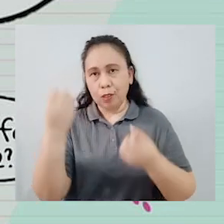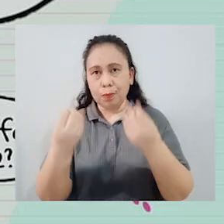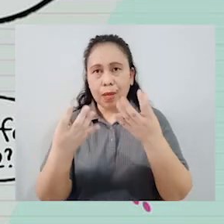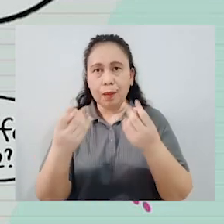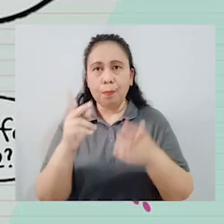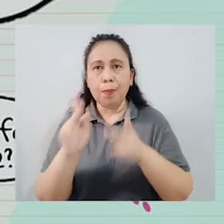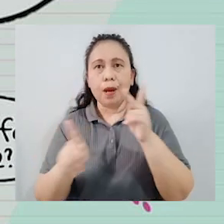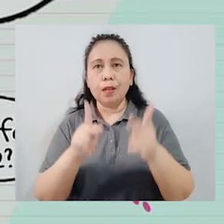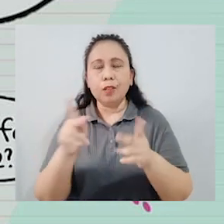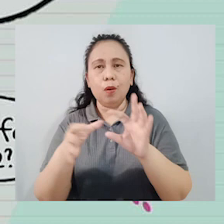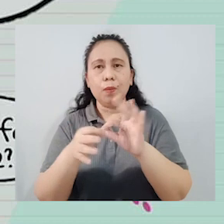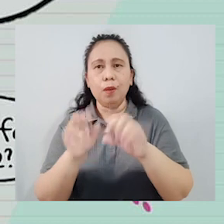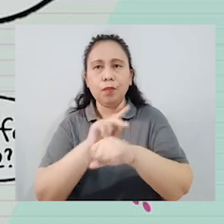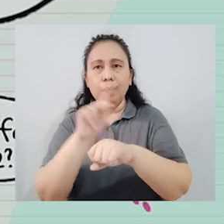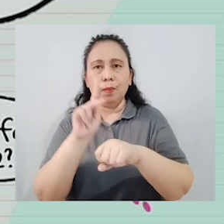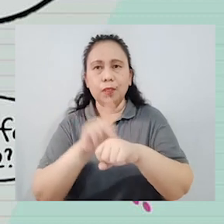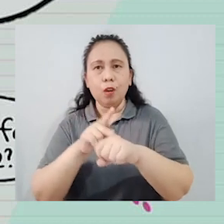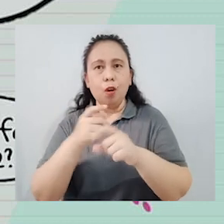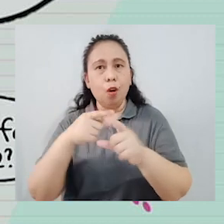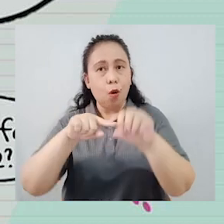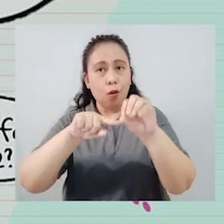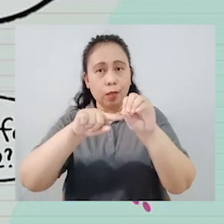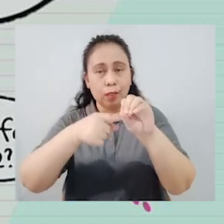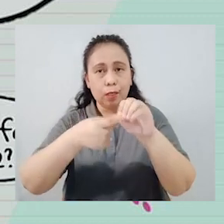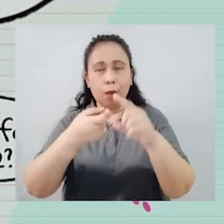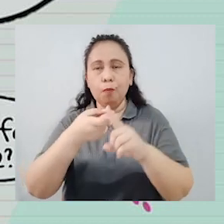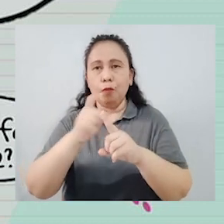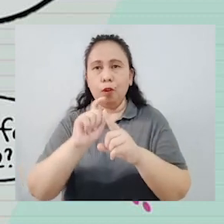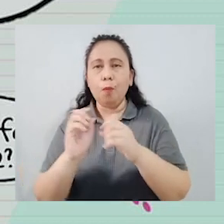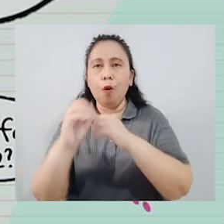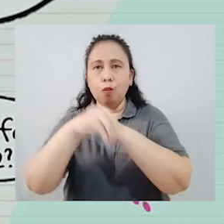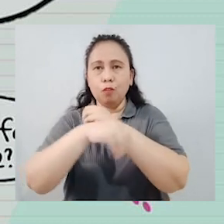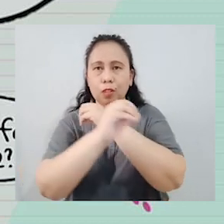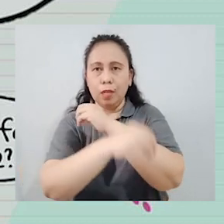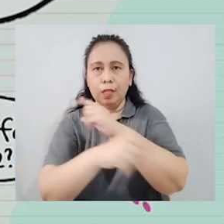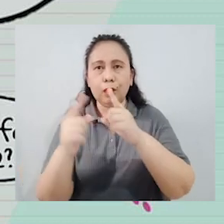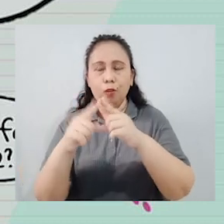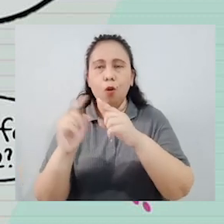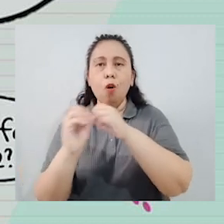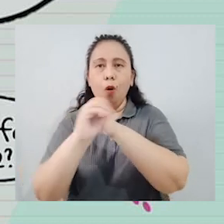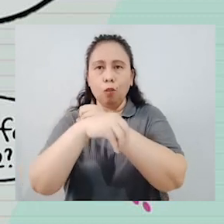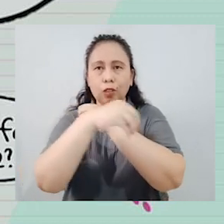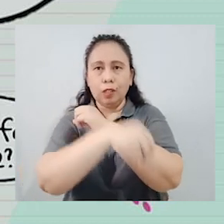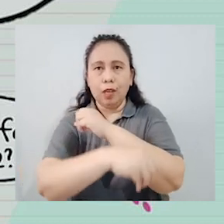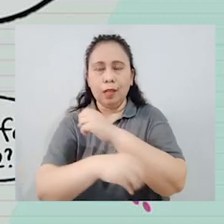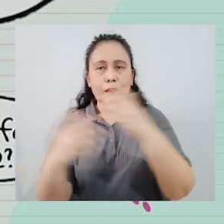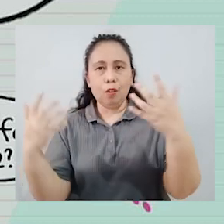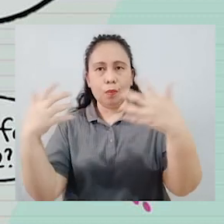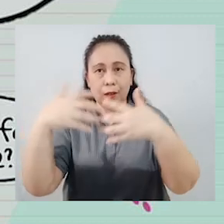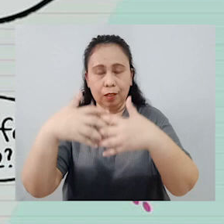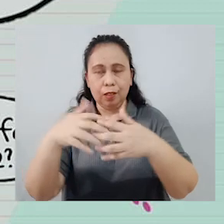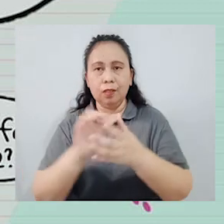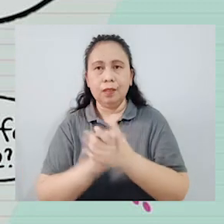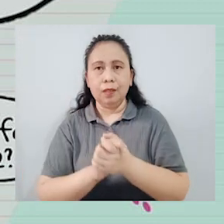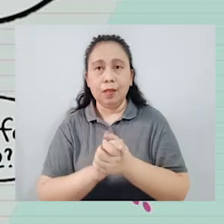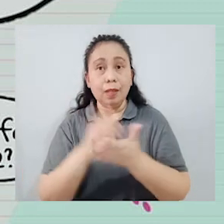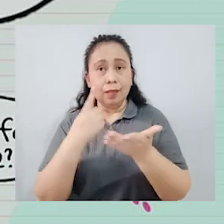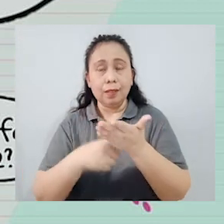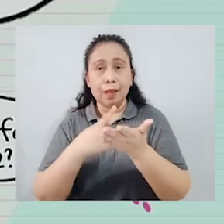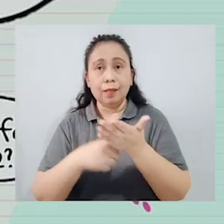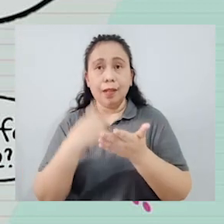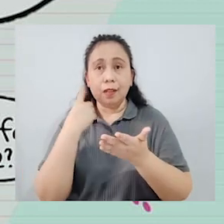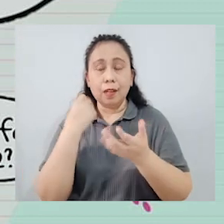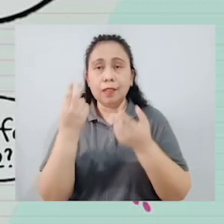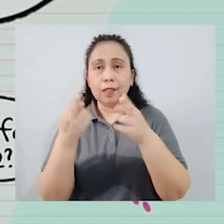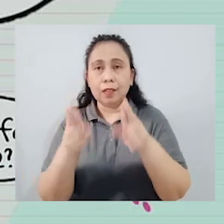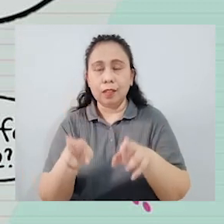Philippines originated from oceanic to oceanic convergence. As discussed earlier, this resulted